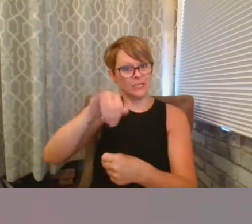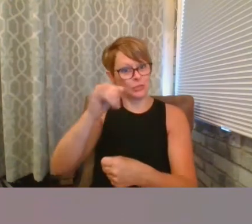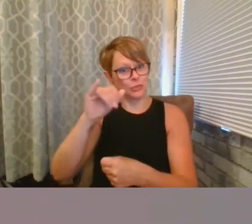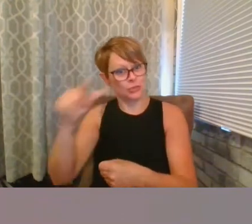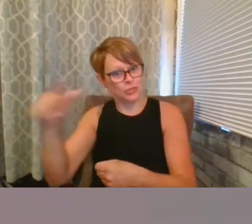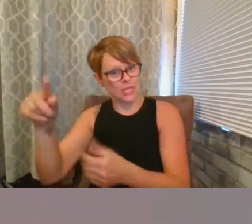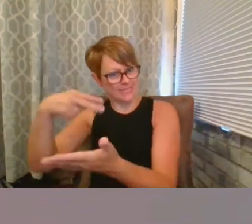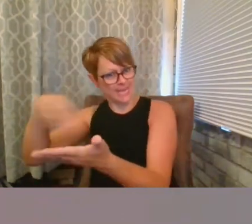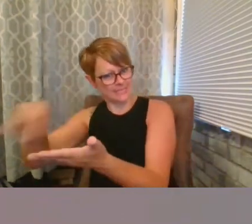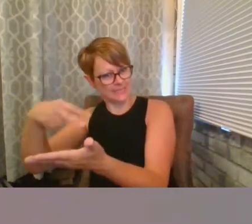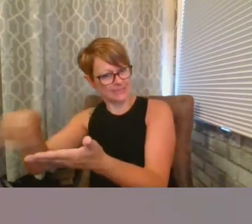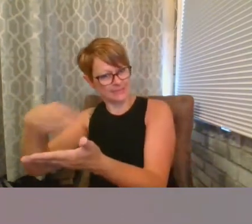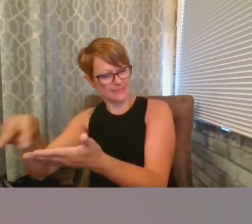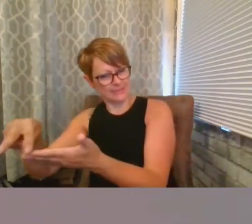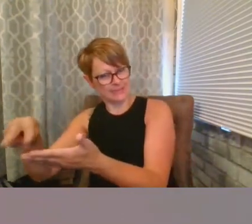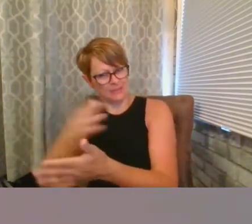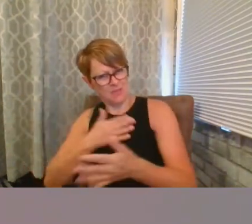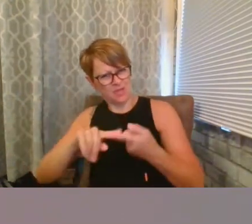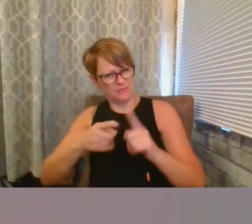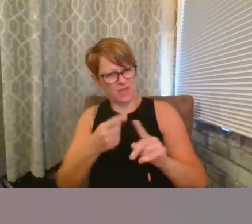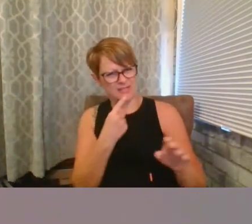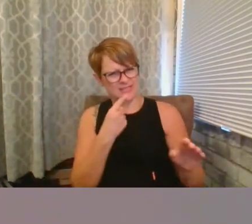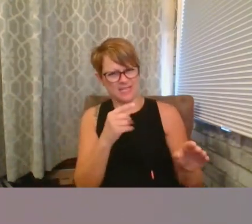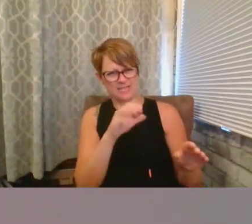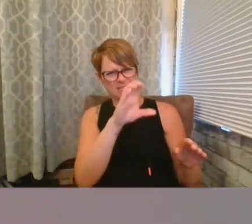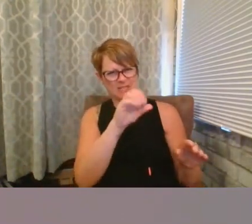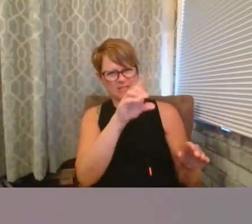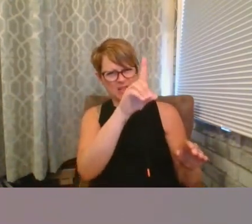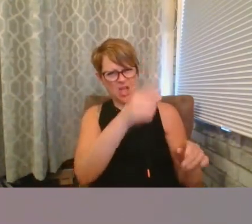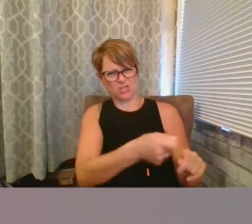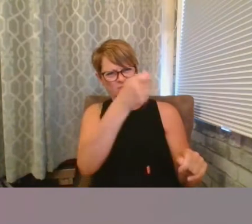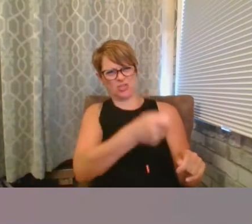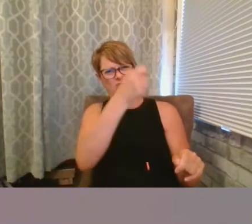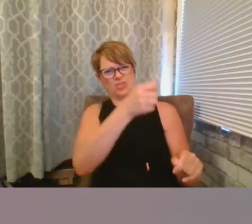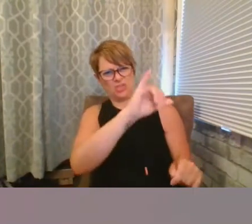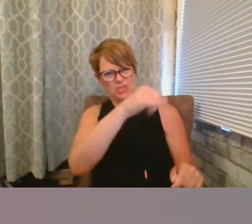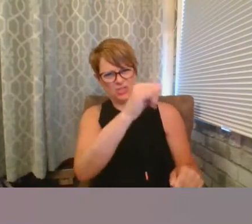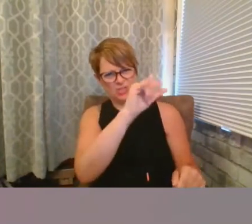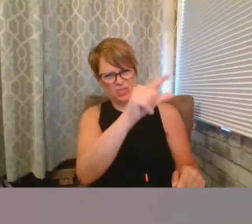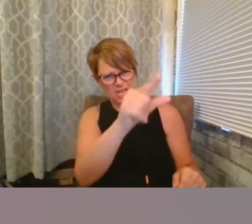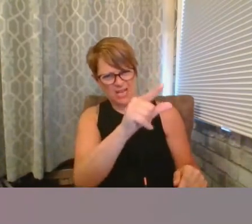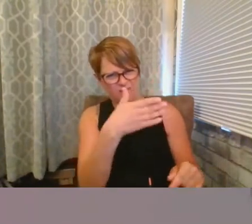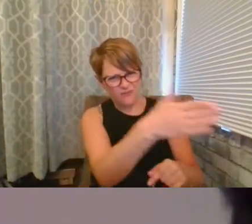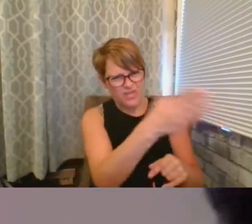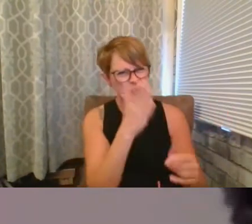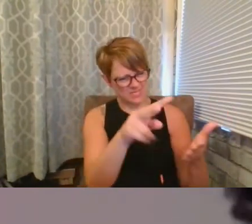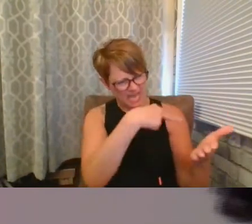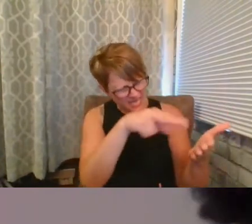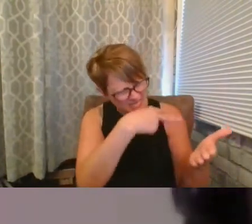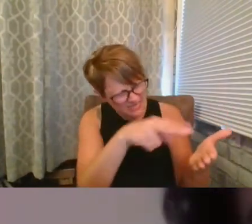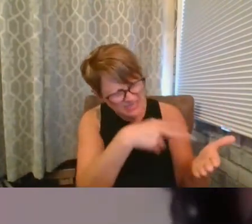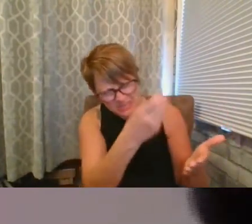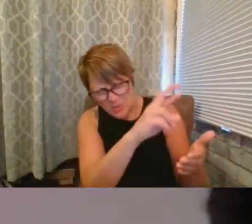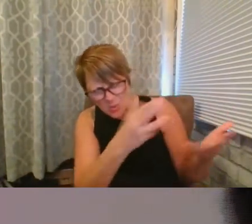dancing. You mean, so to me, the culture shock was, you mean cord jigging? You mean fish will be dancing? And what is it? I didn't know.